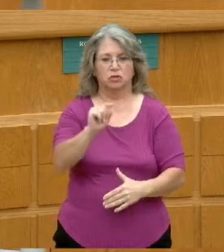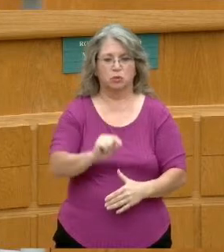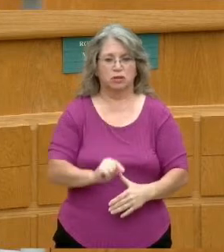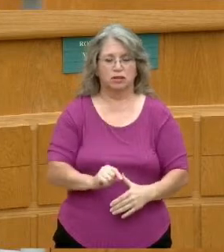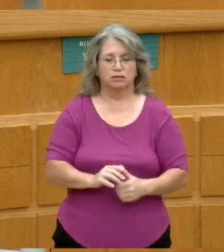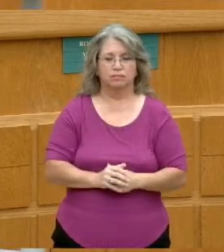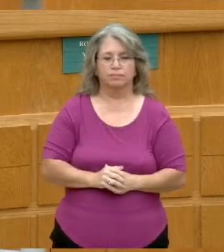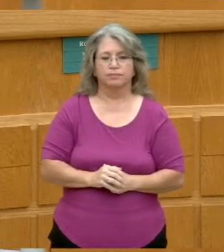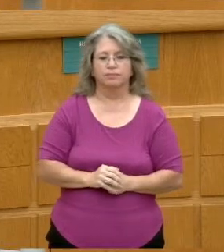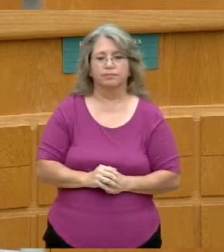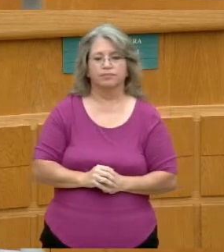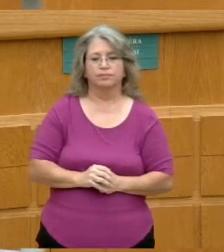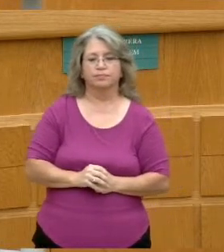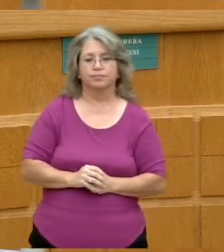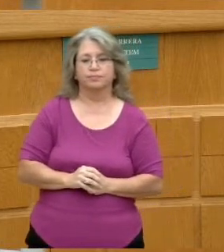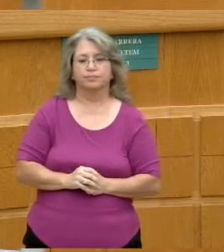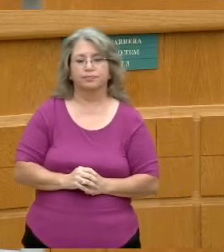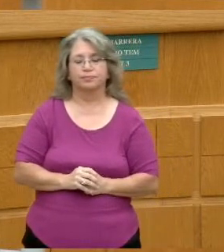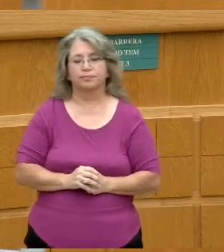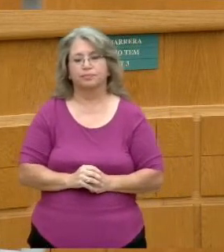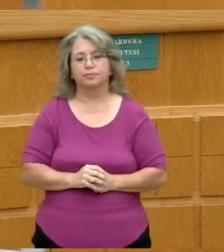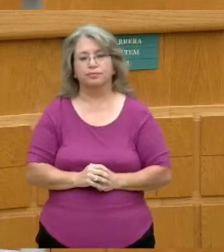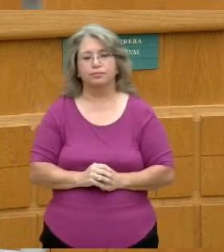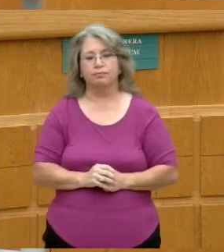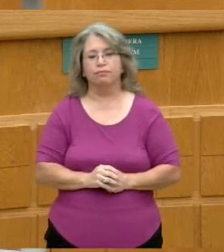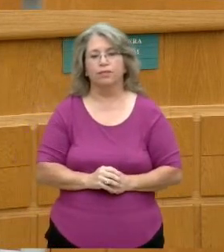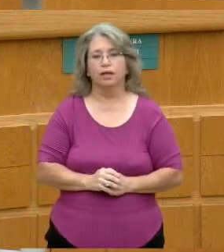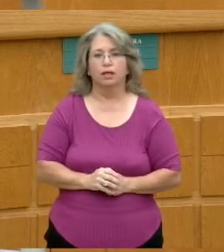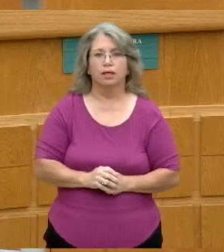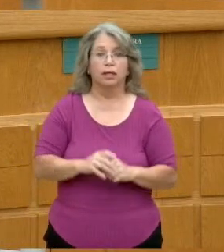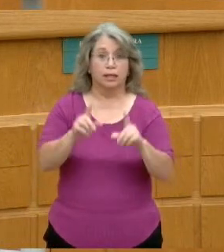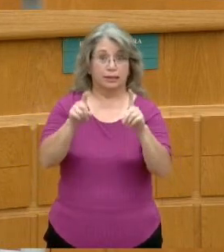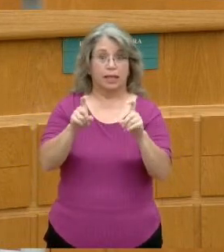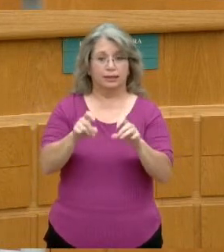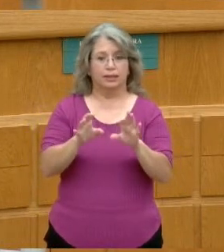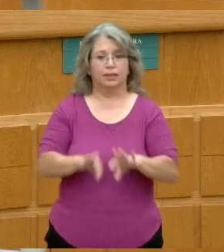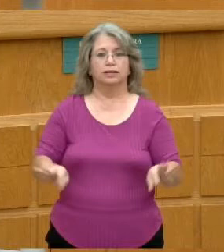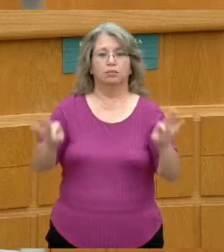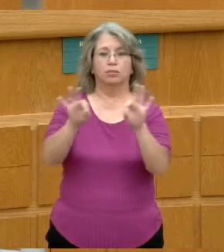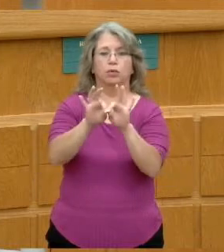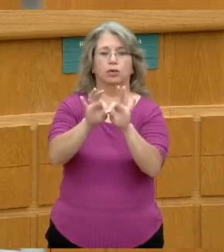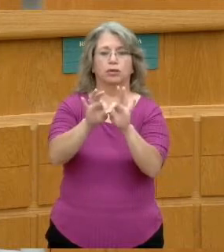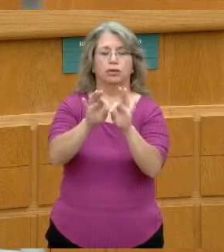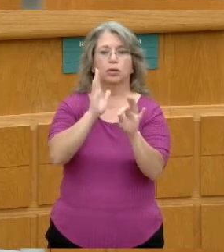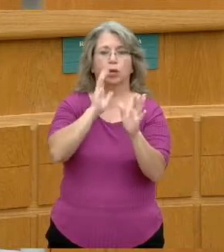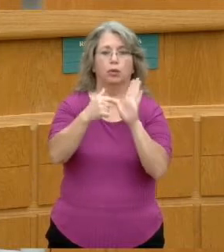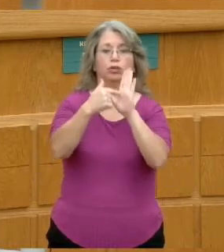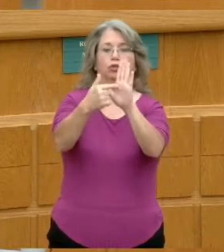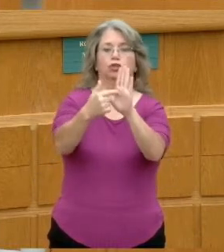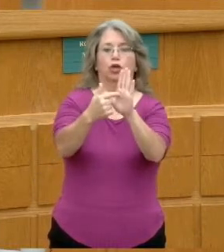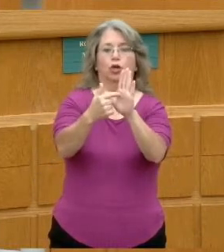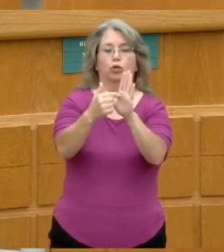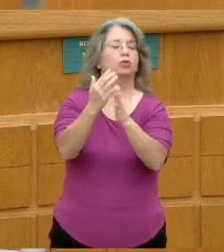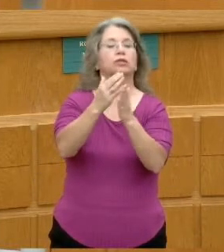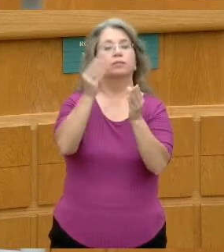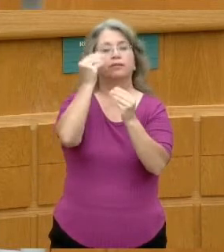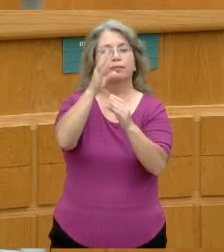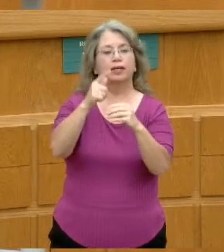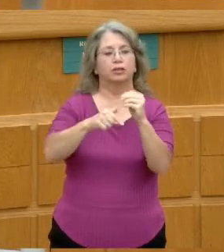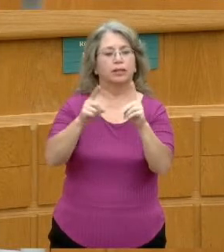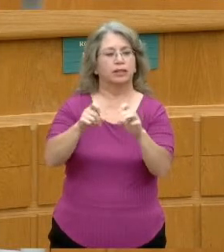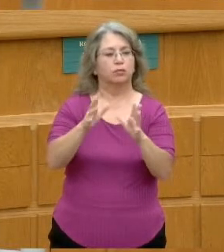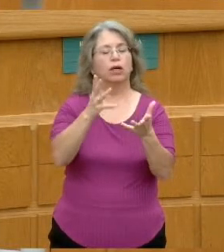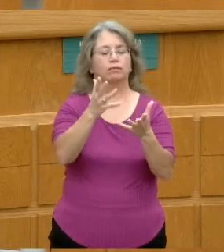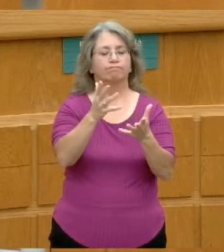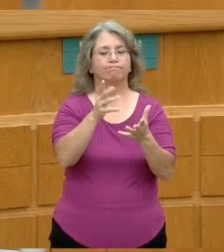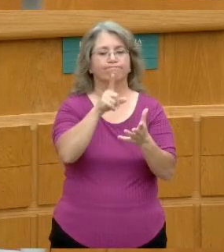categories. Okay, and then testing is important, and we're going to show some information on testing. But before I do that, I guess they did put